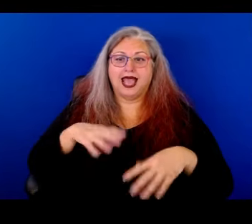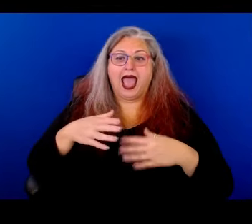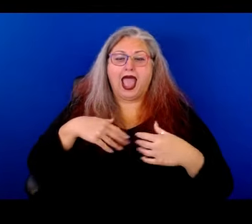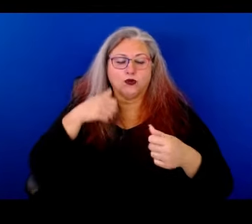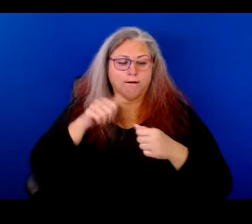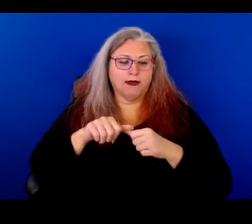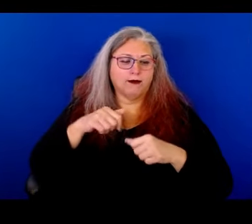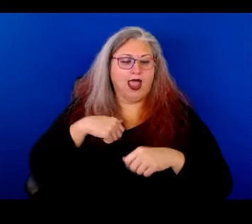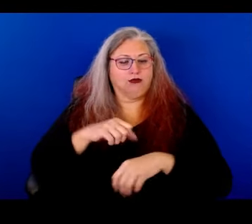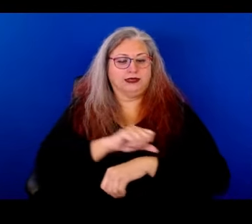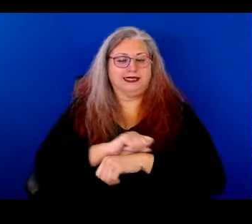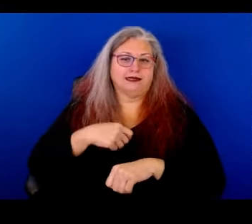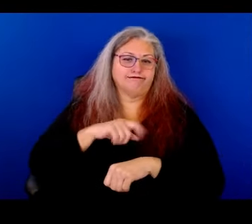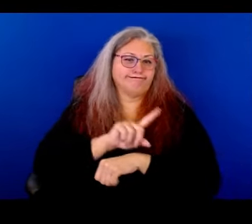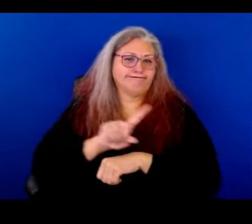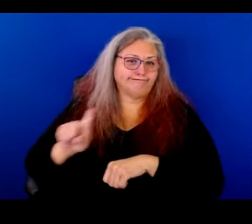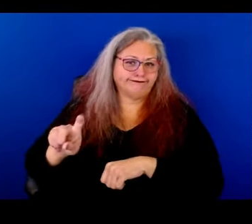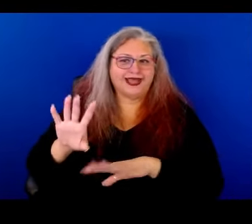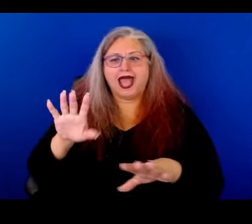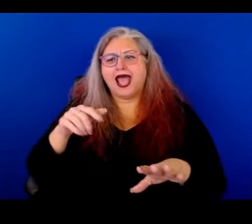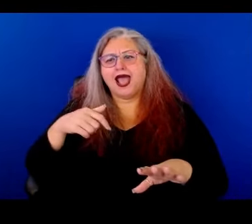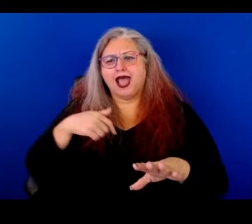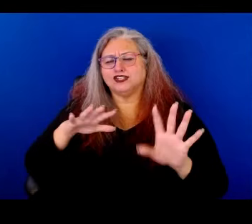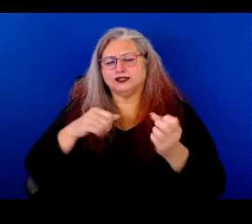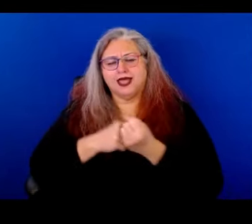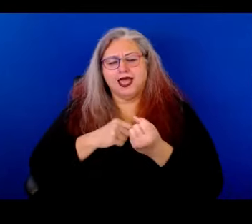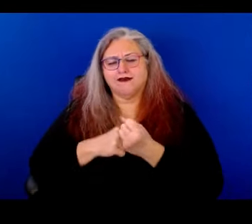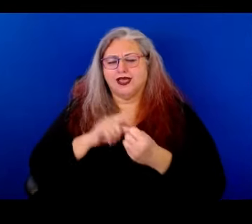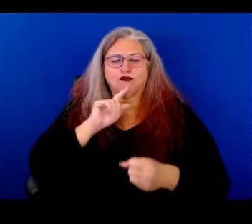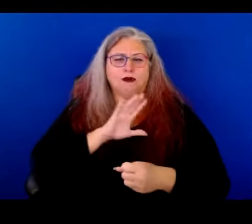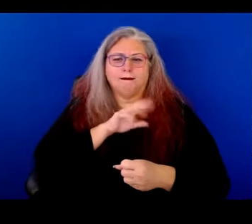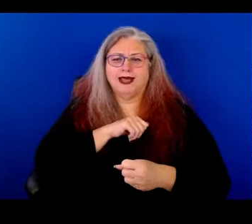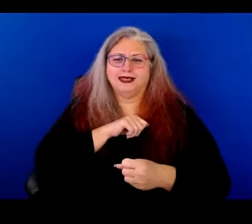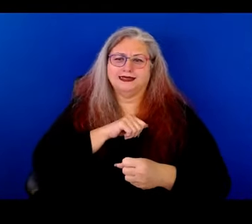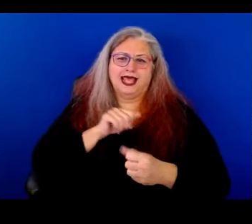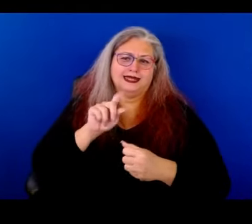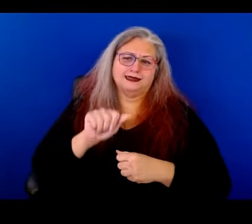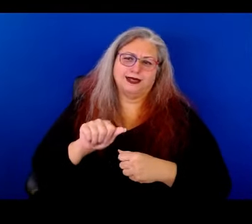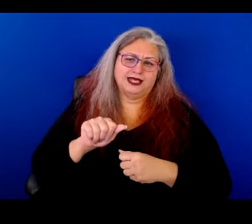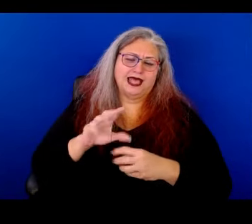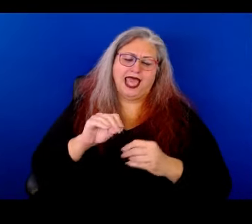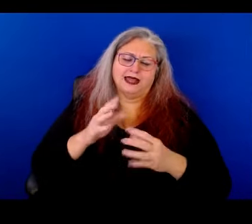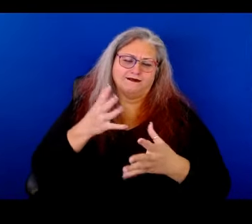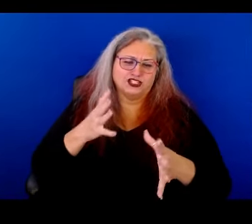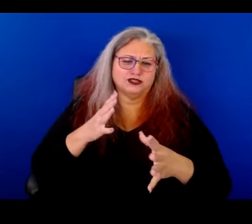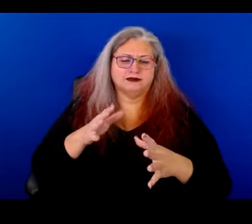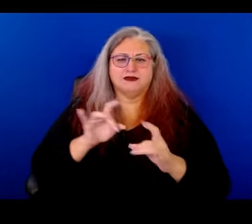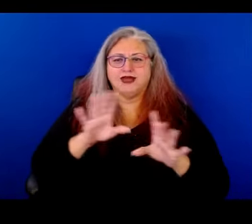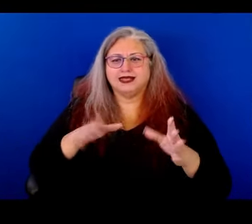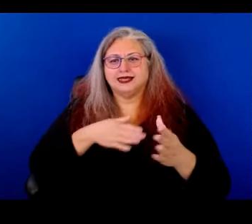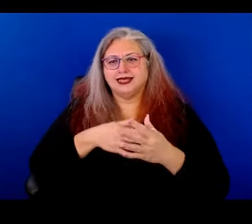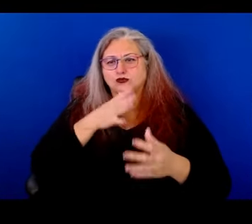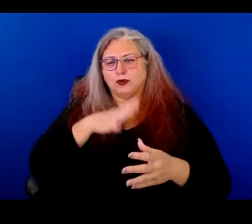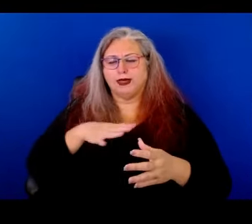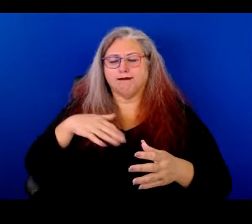Like I remember getting off stage, and I've been advocating for Palestine and disability and ending violence against